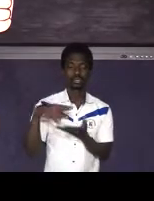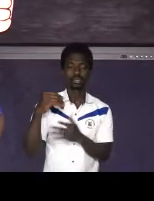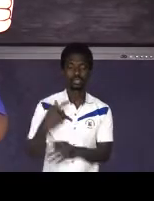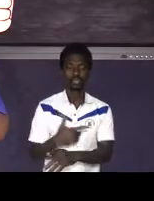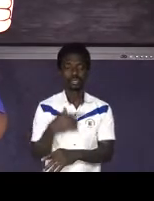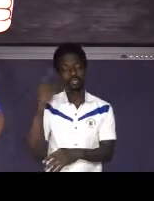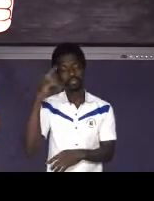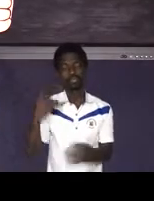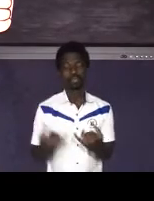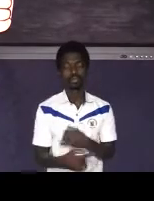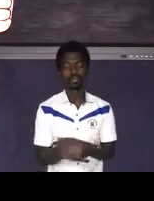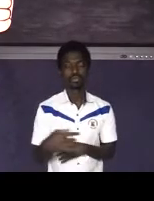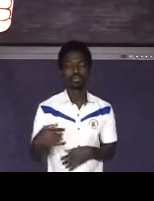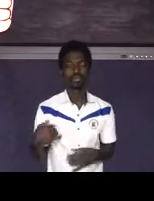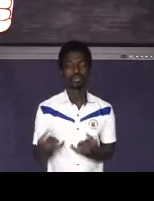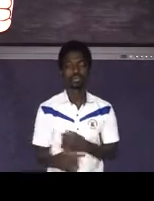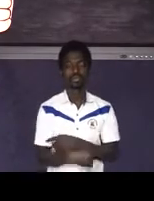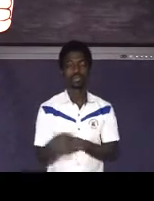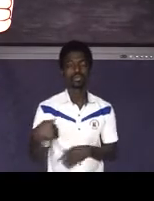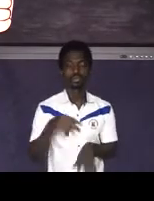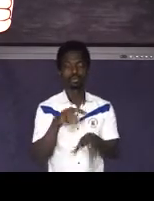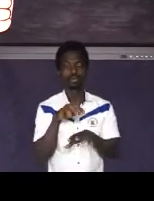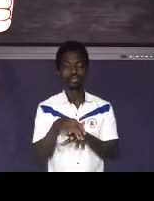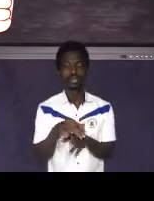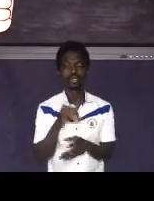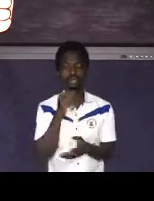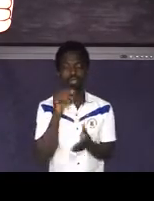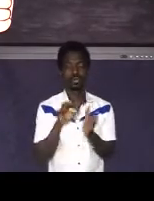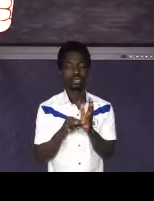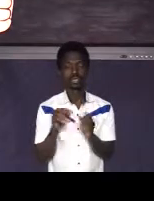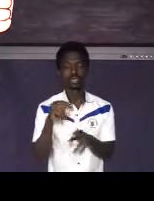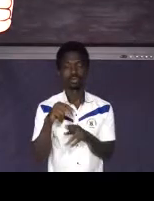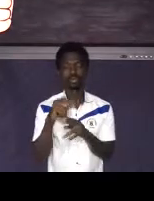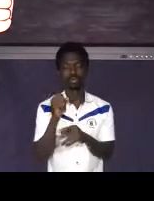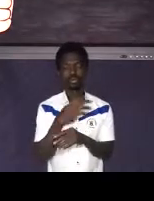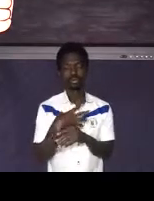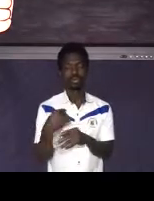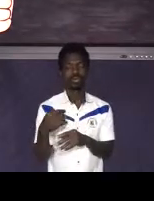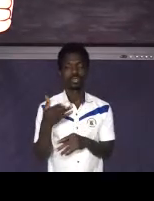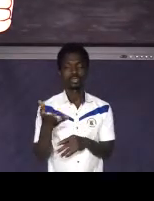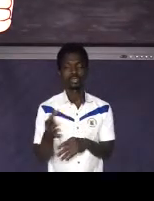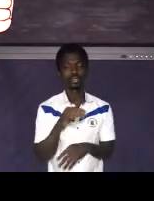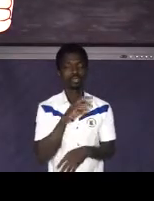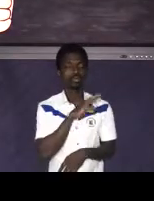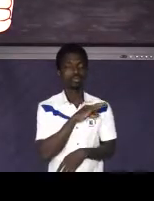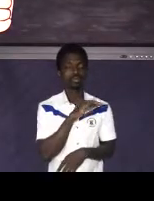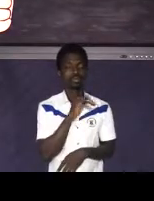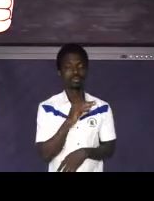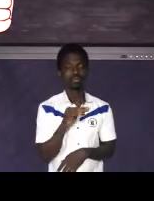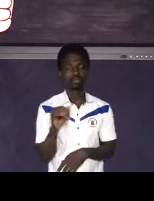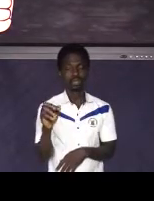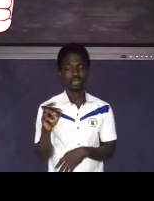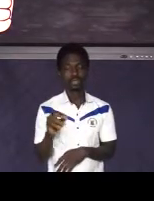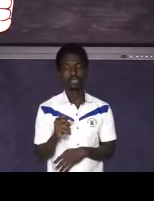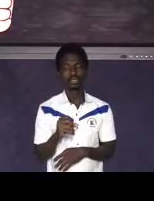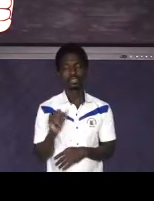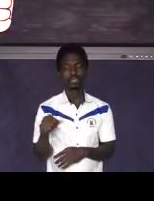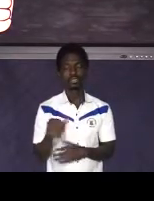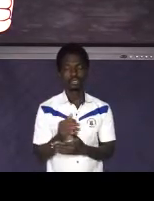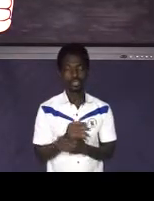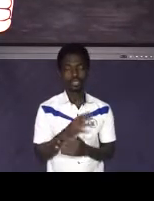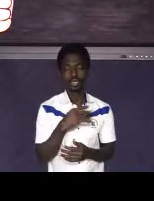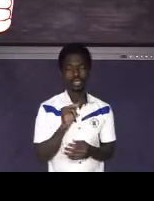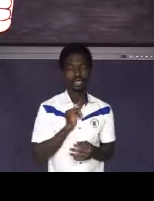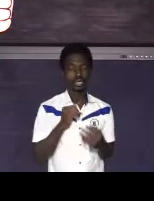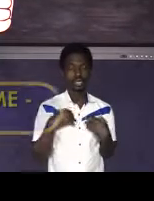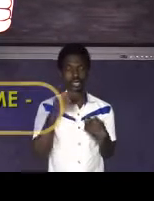for today. To at uncountable nouns and their quantifiers. Yes.